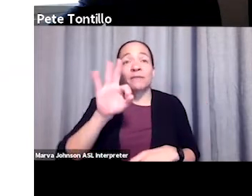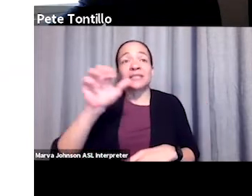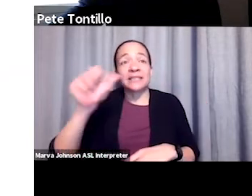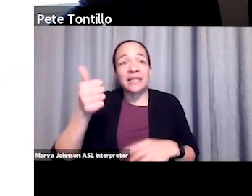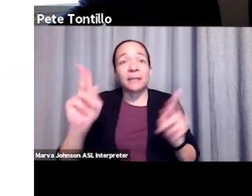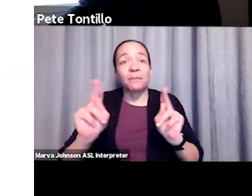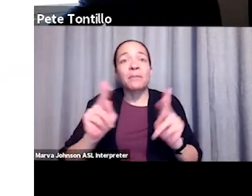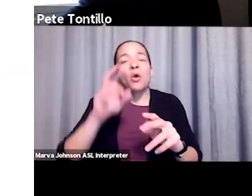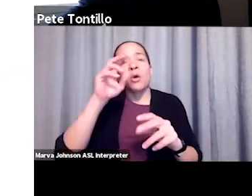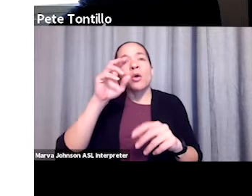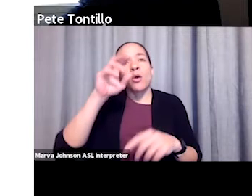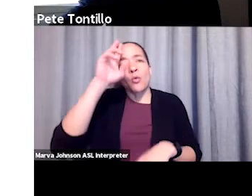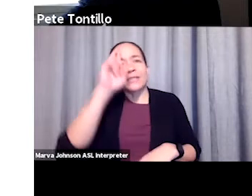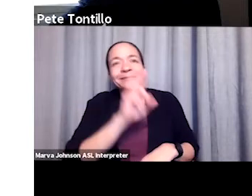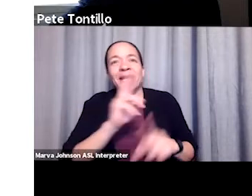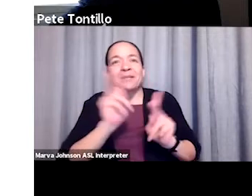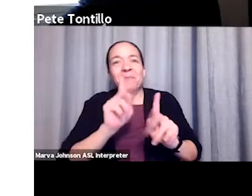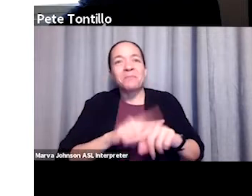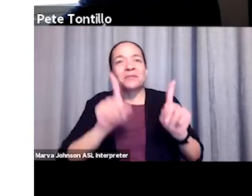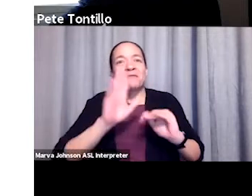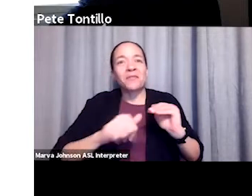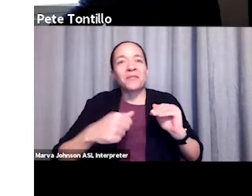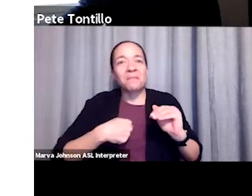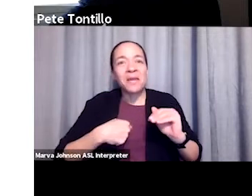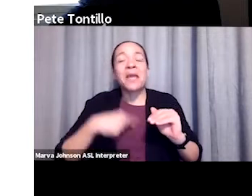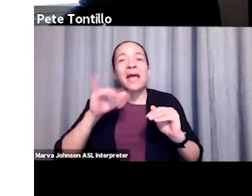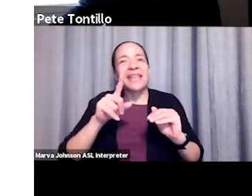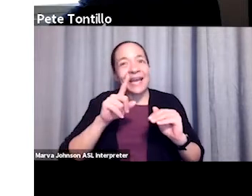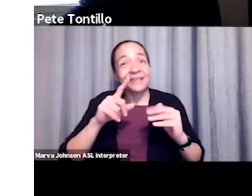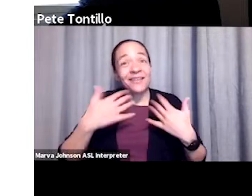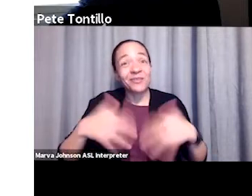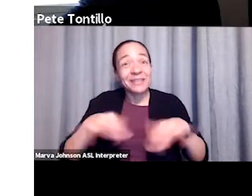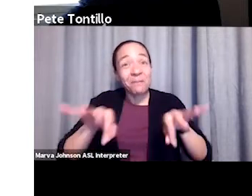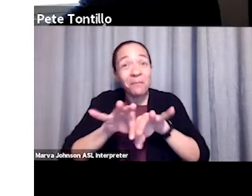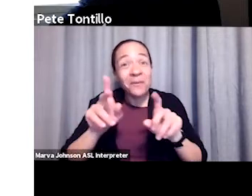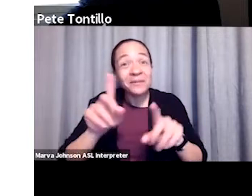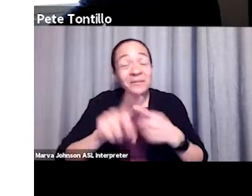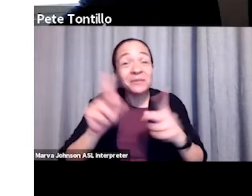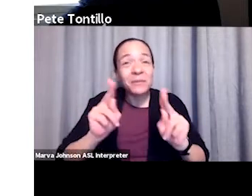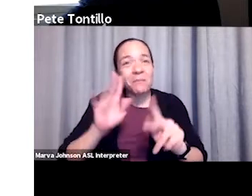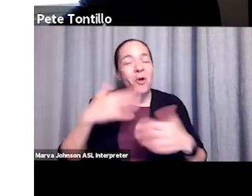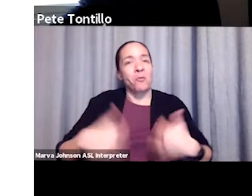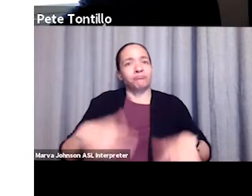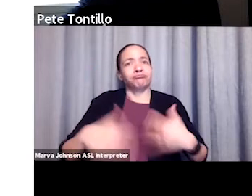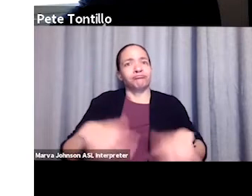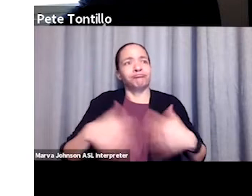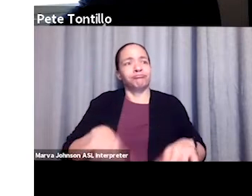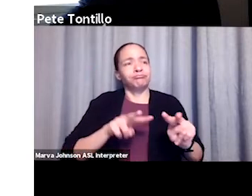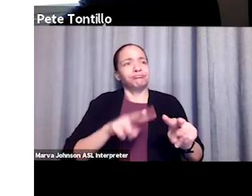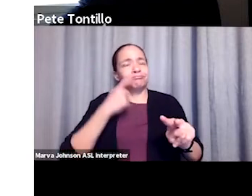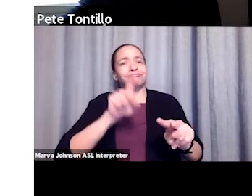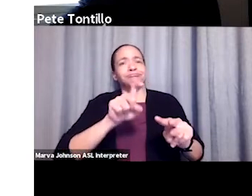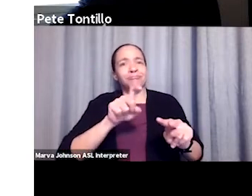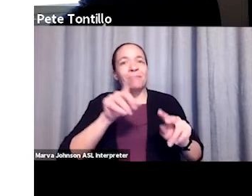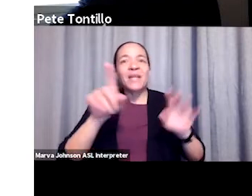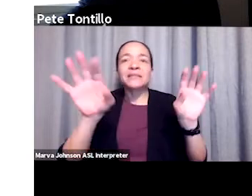who are different from them was an extremely important to the way they want to be as people. So that's really something that stood out to us and something that's important to keep in mind these